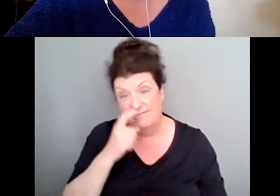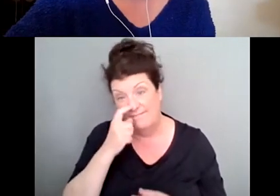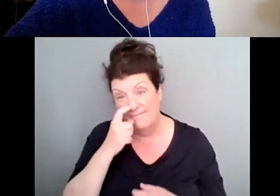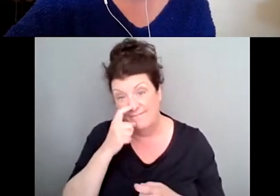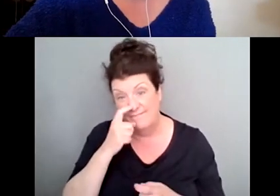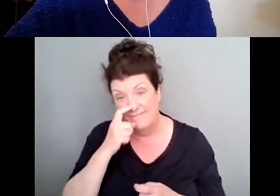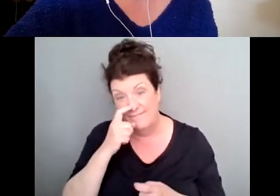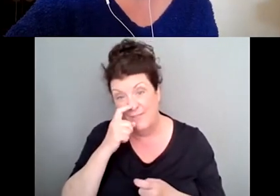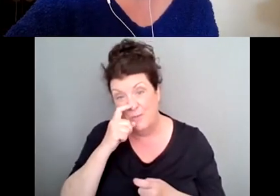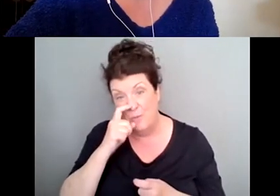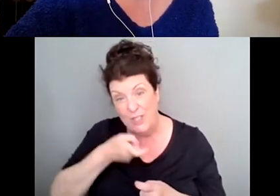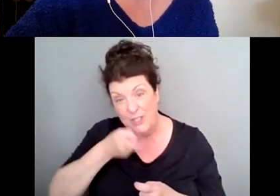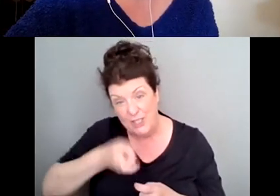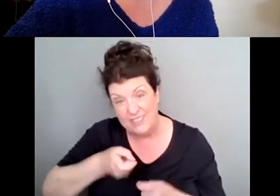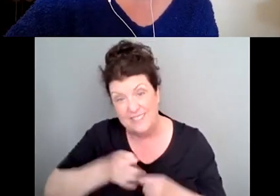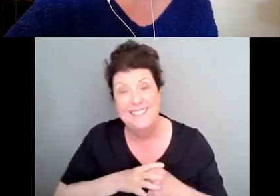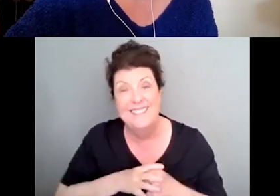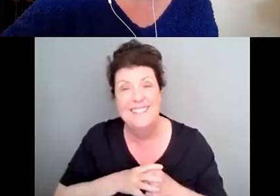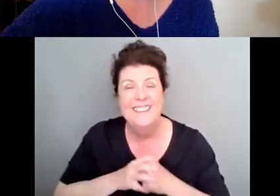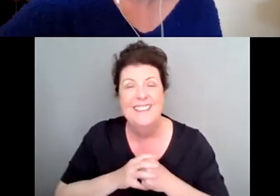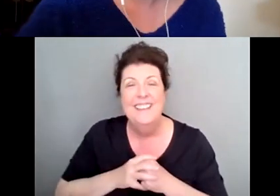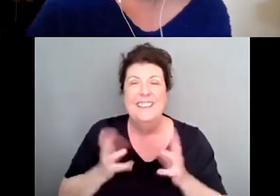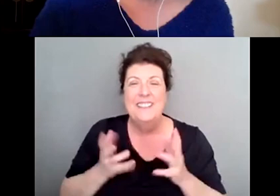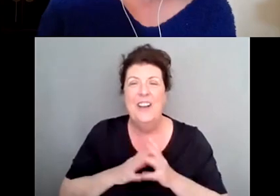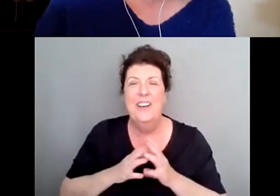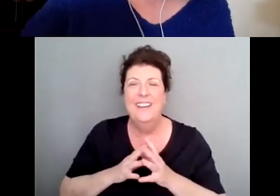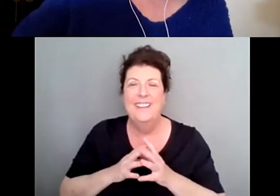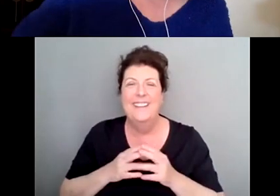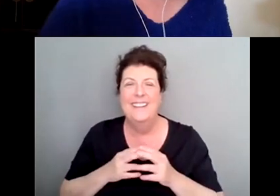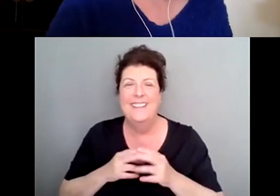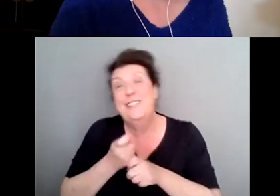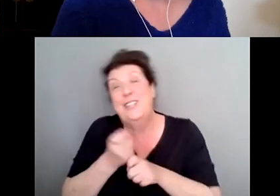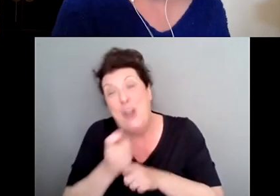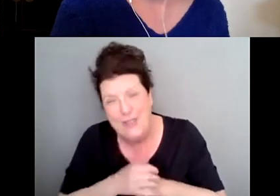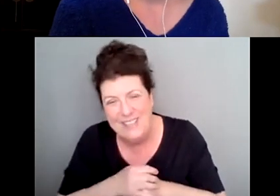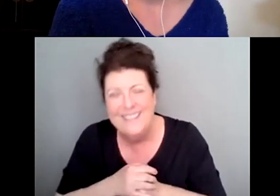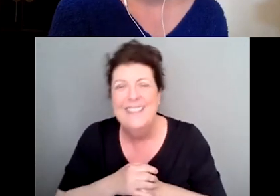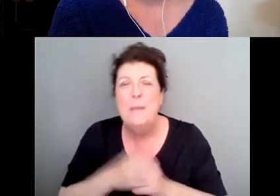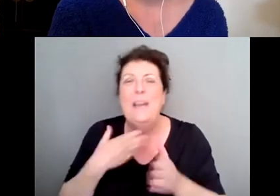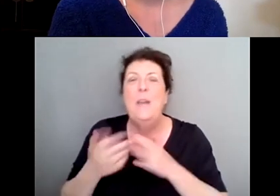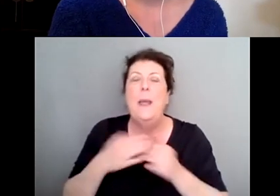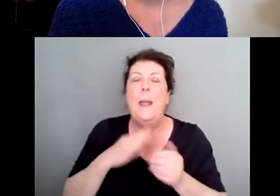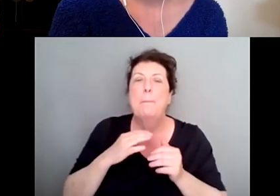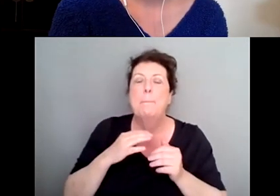I did. It's a joke, everyone. I did want to get that in there. Uh, I think, um,